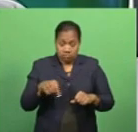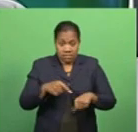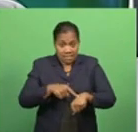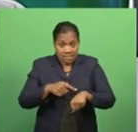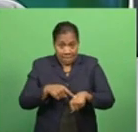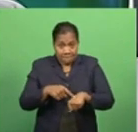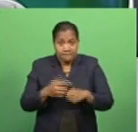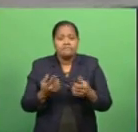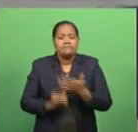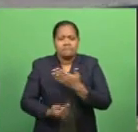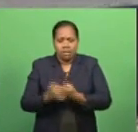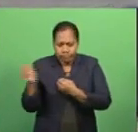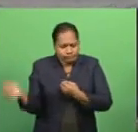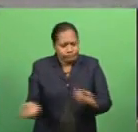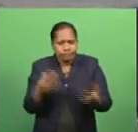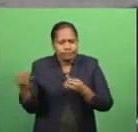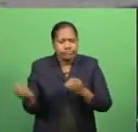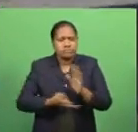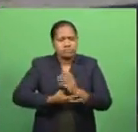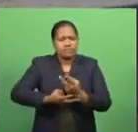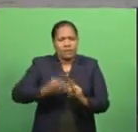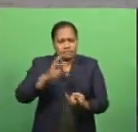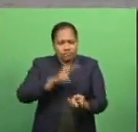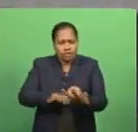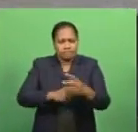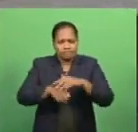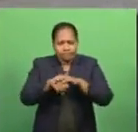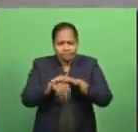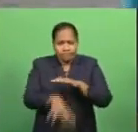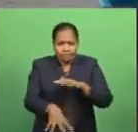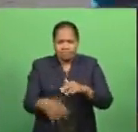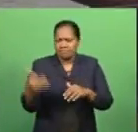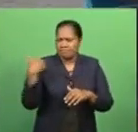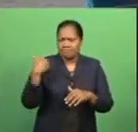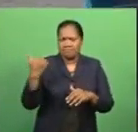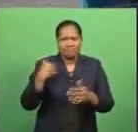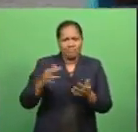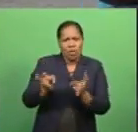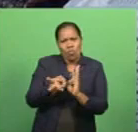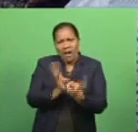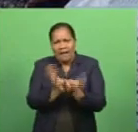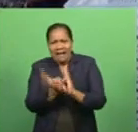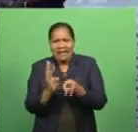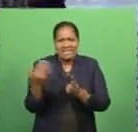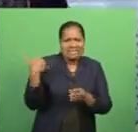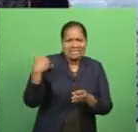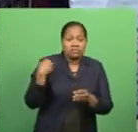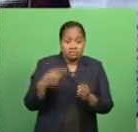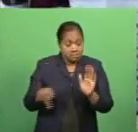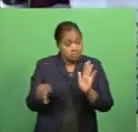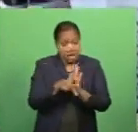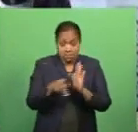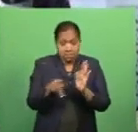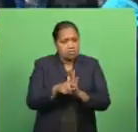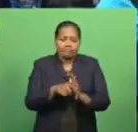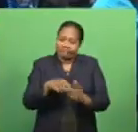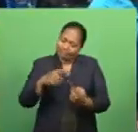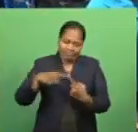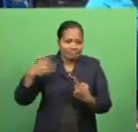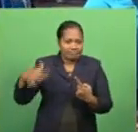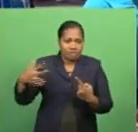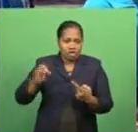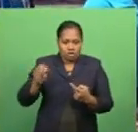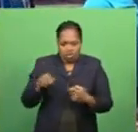supply of vegetables and root crops have been affected by weather conditions, prices will be pushed up so that farmers, middlemen and